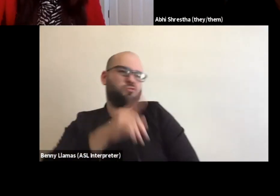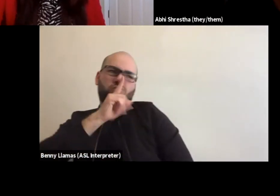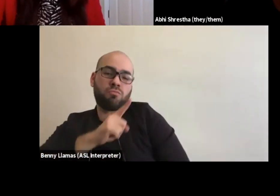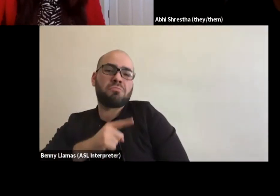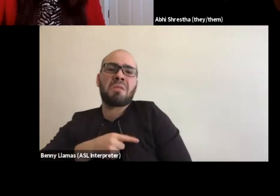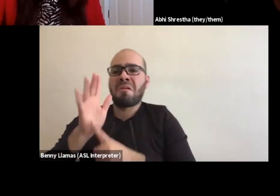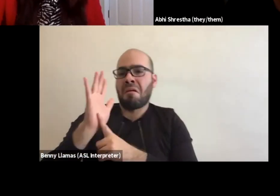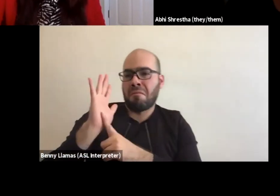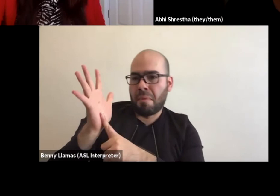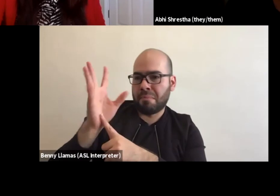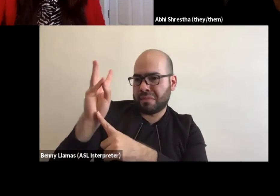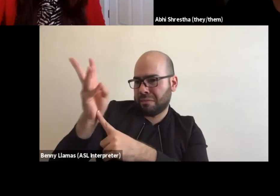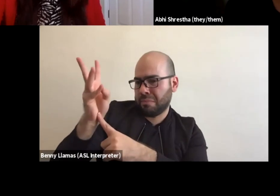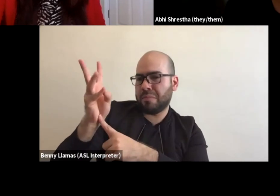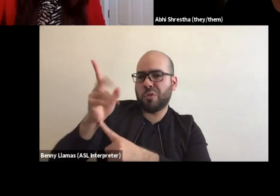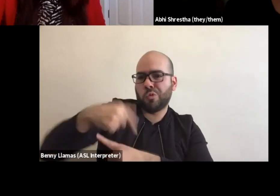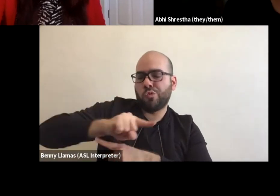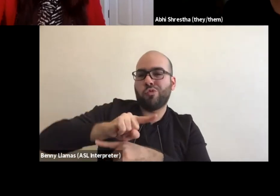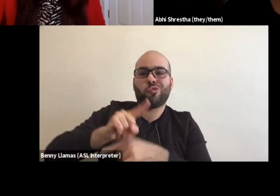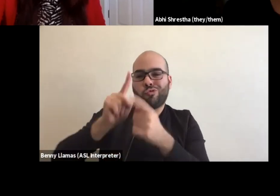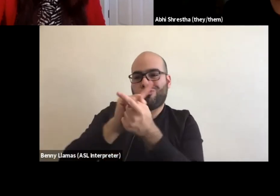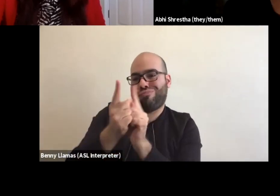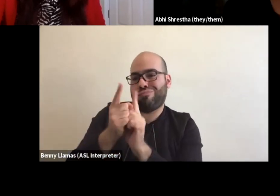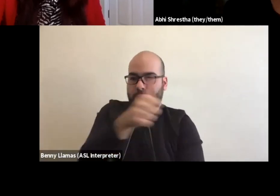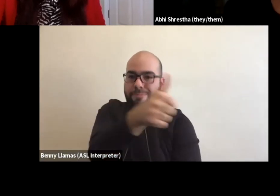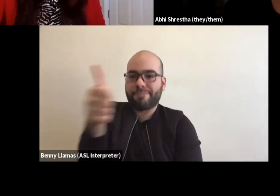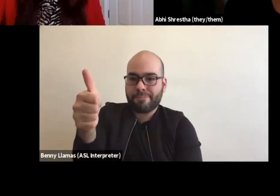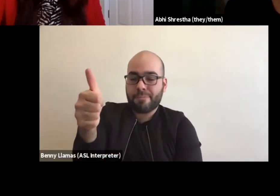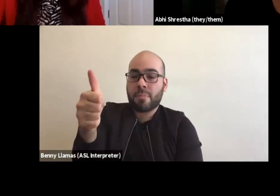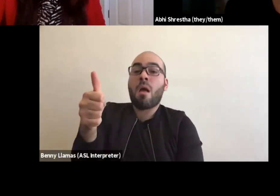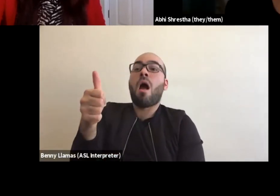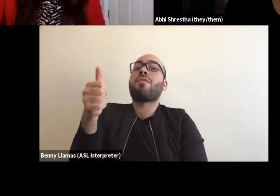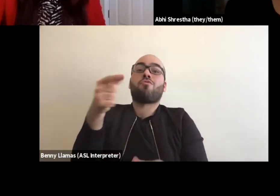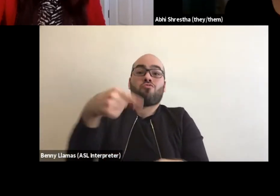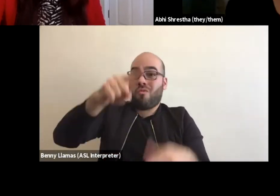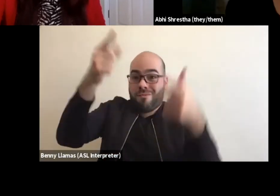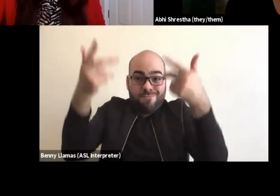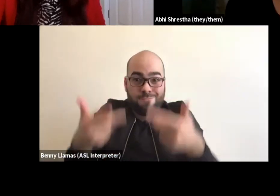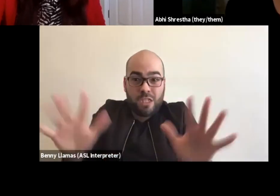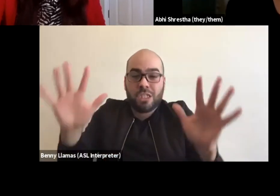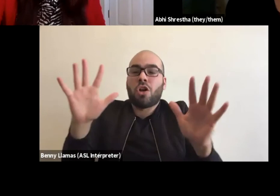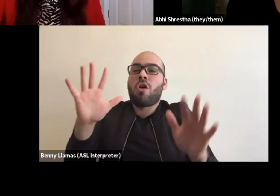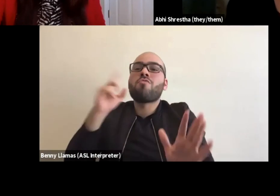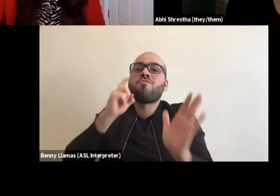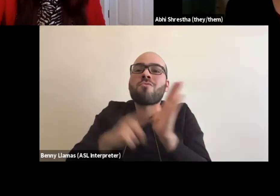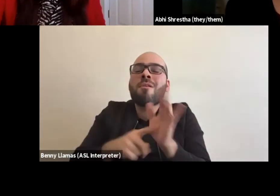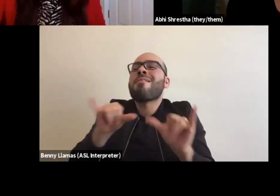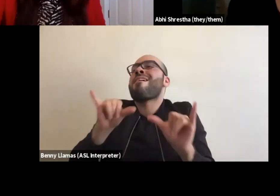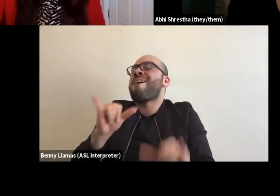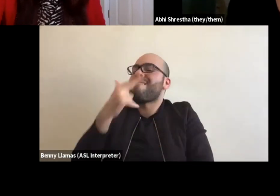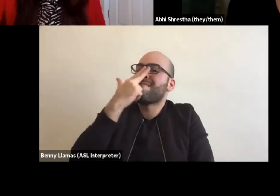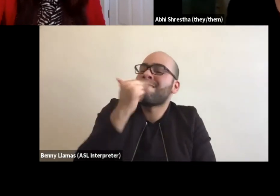text. But then we'll have moment at the end to sort of, if anyone wants to share their line